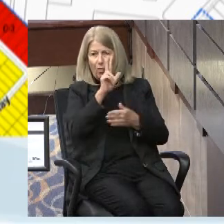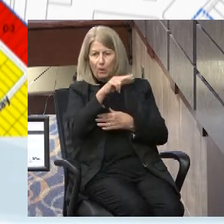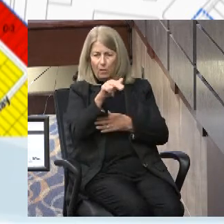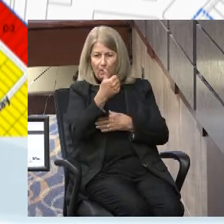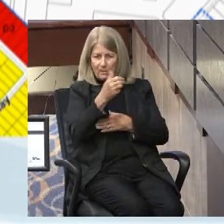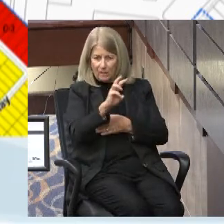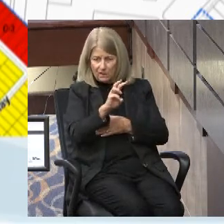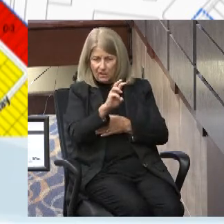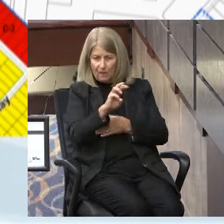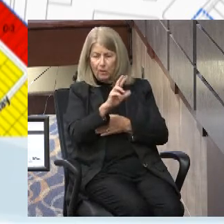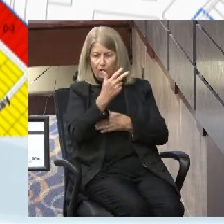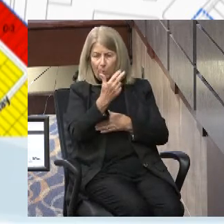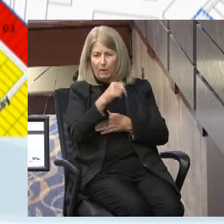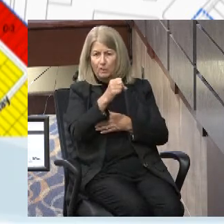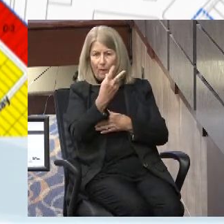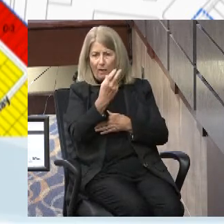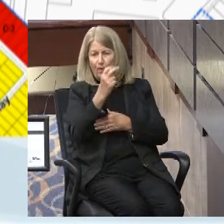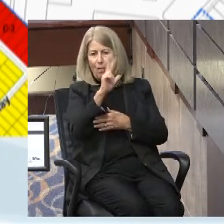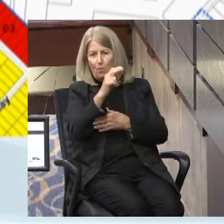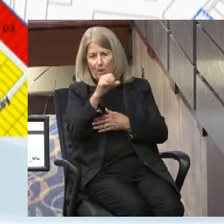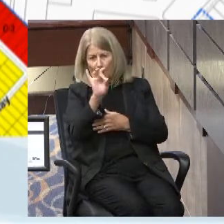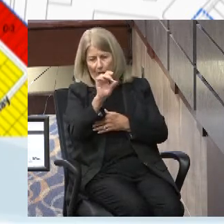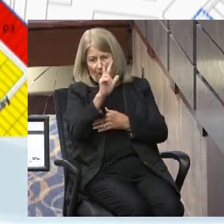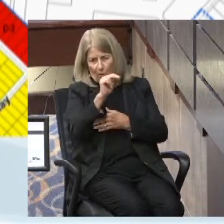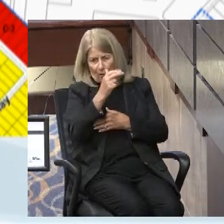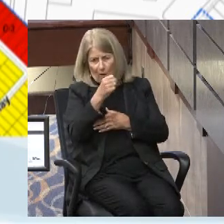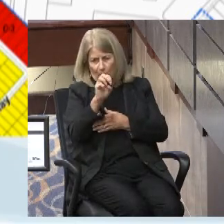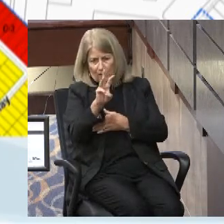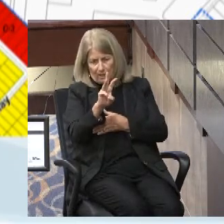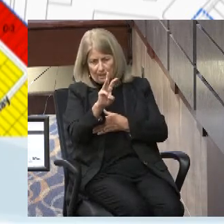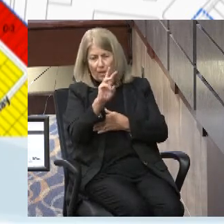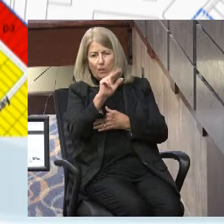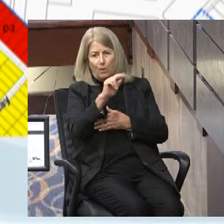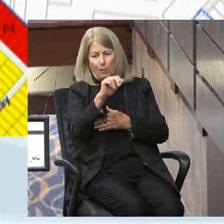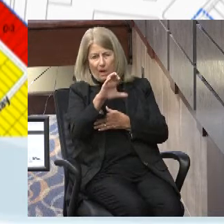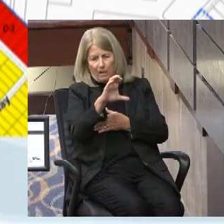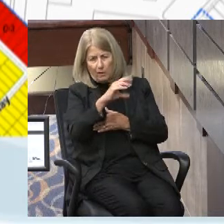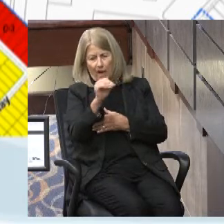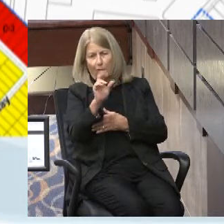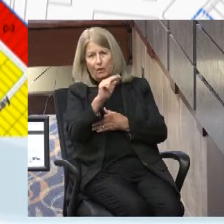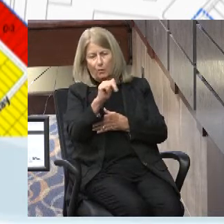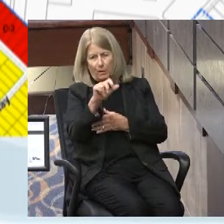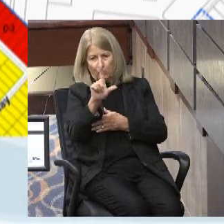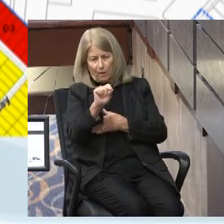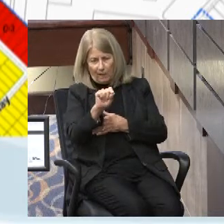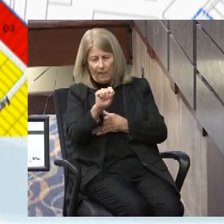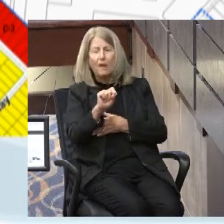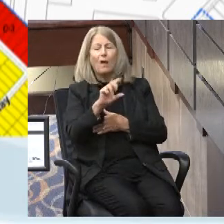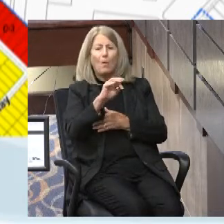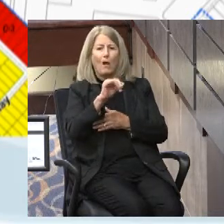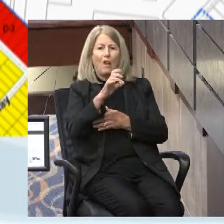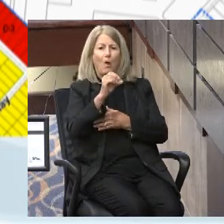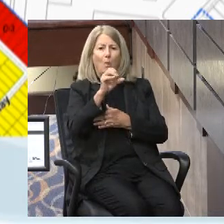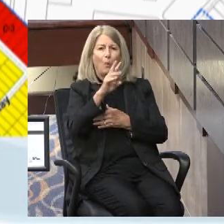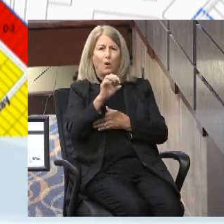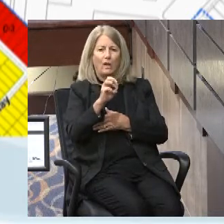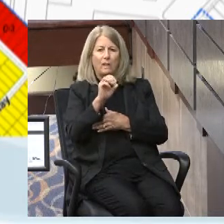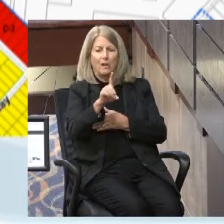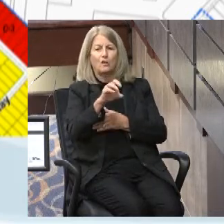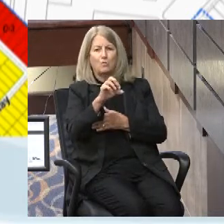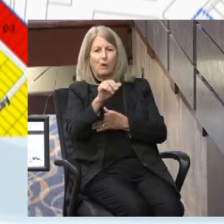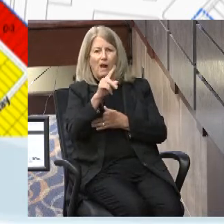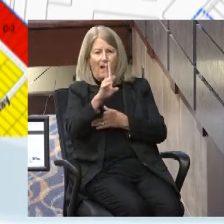3316, 3312, 3308, 3306, 3300, and 3220 Willowbrook Drive. All conveyed to the City of Waco,